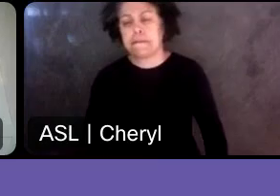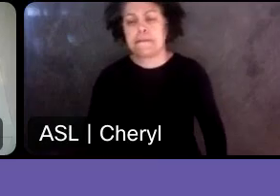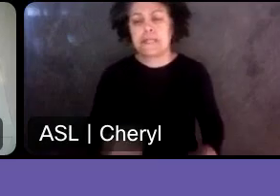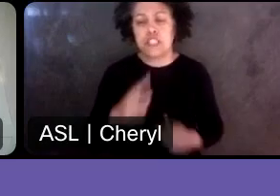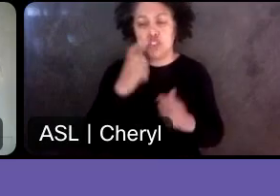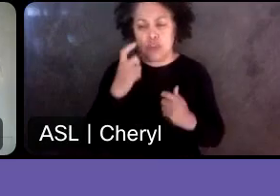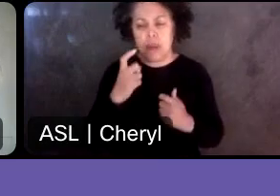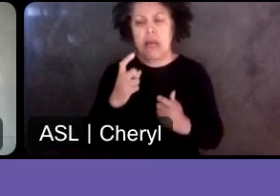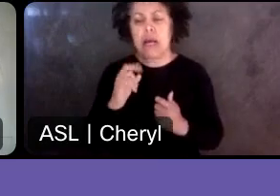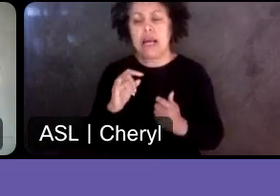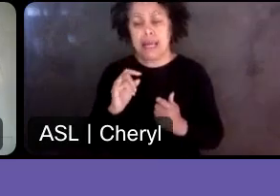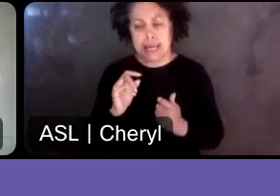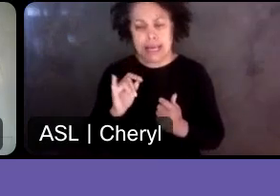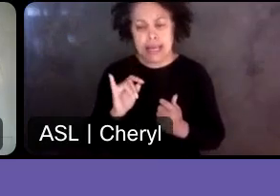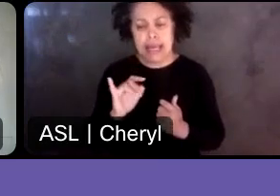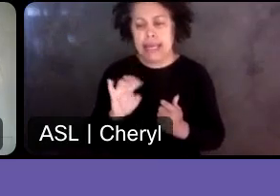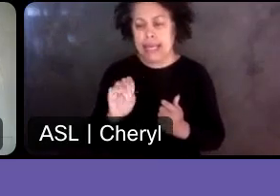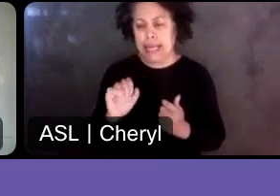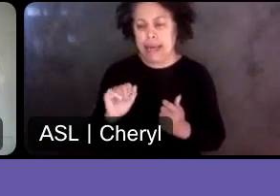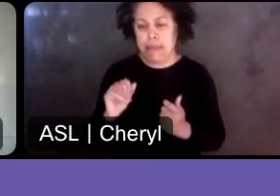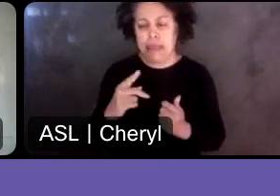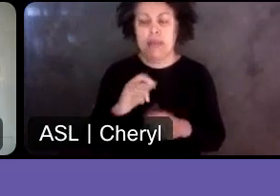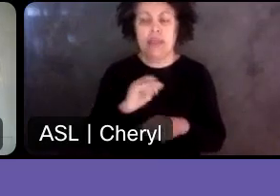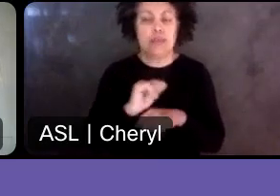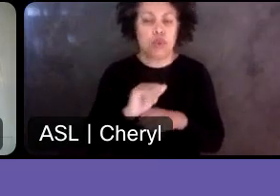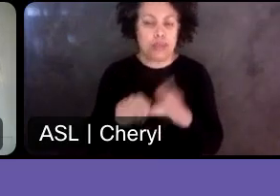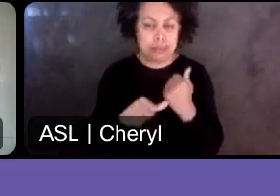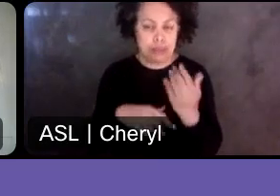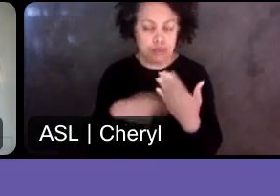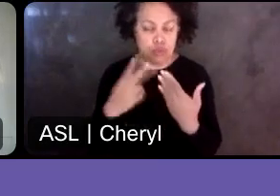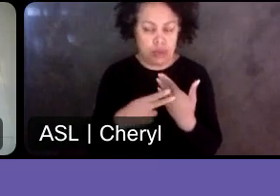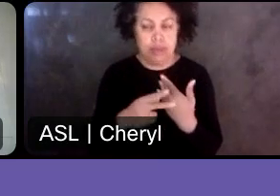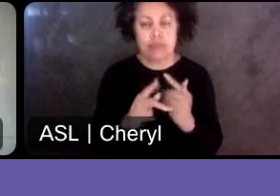Trauma-informed group, EAP, employee assistance programs.